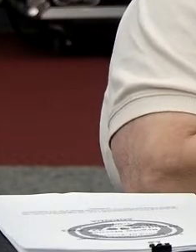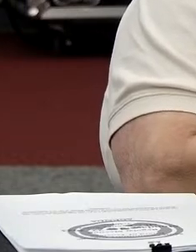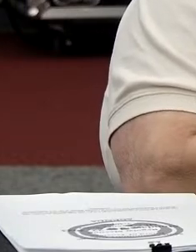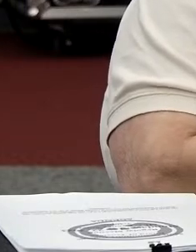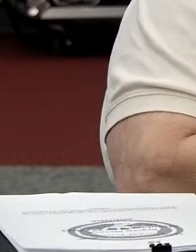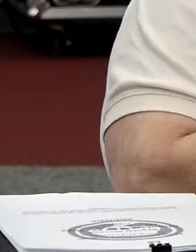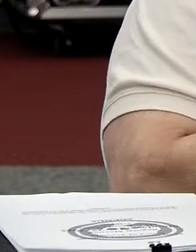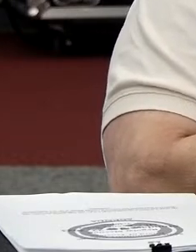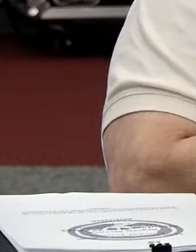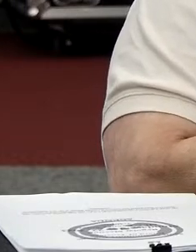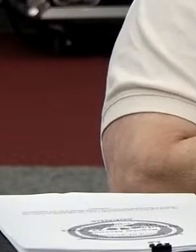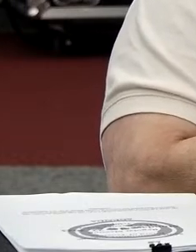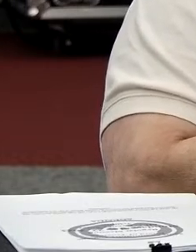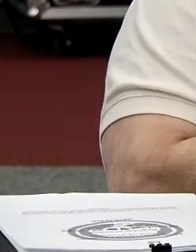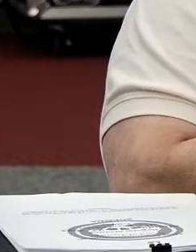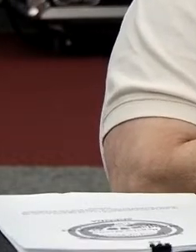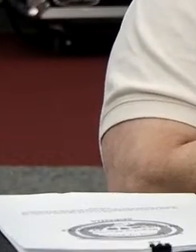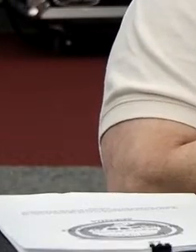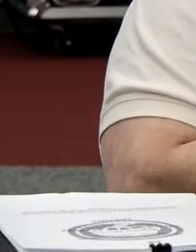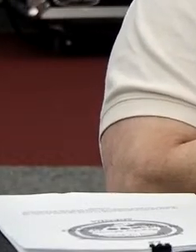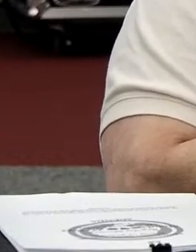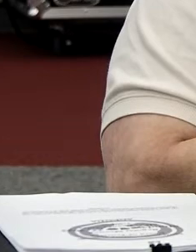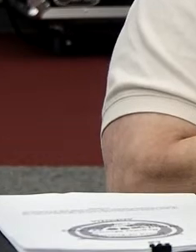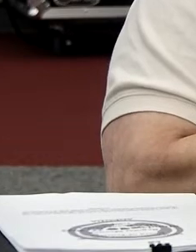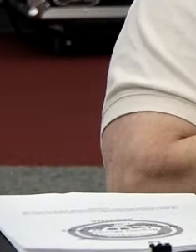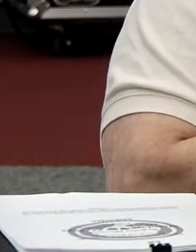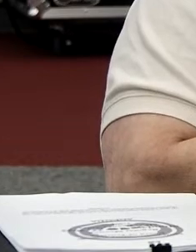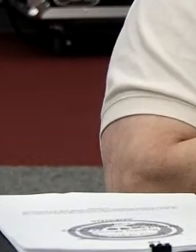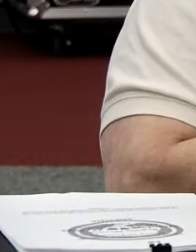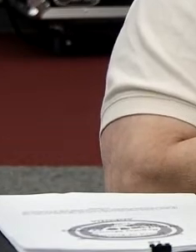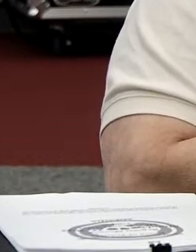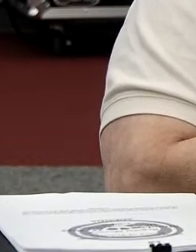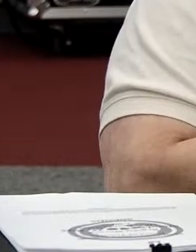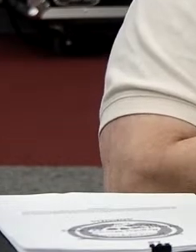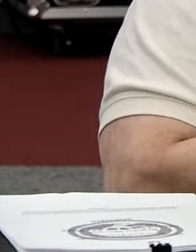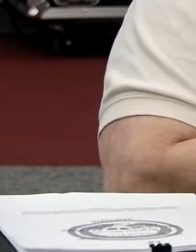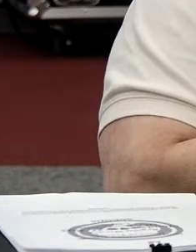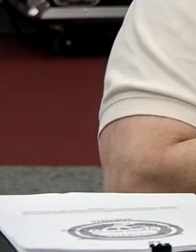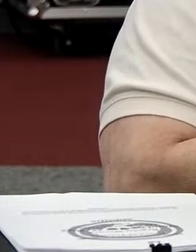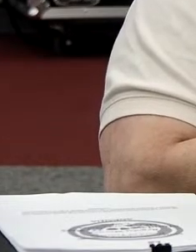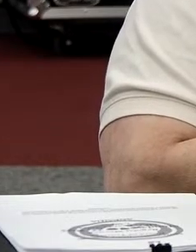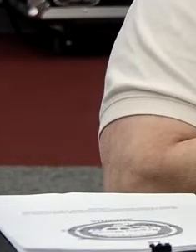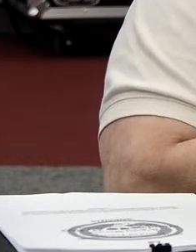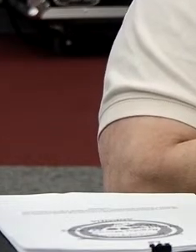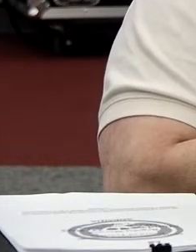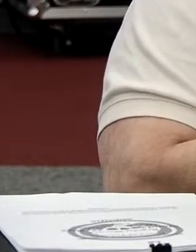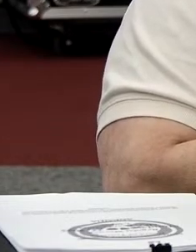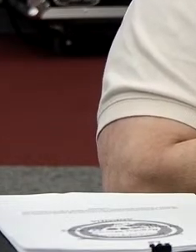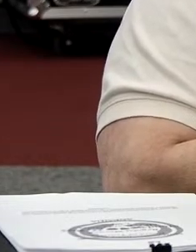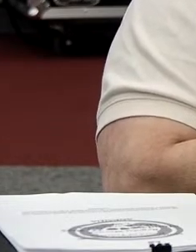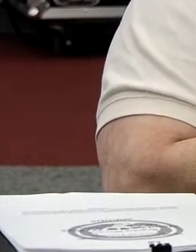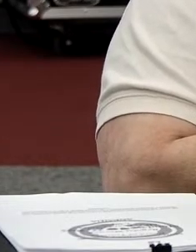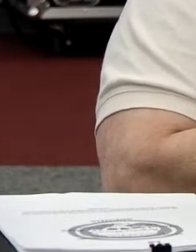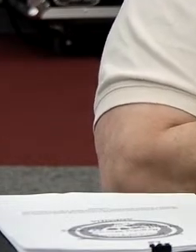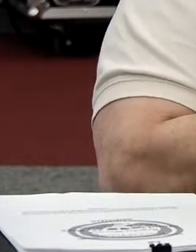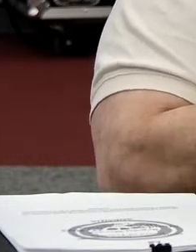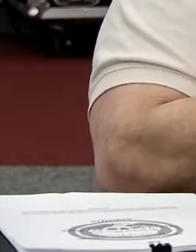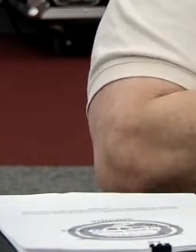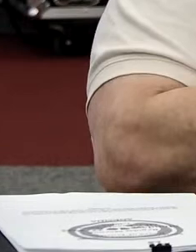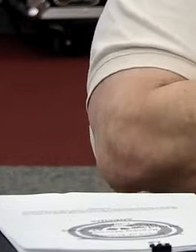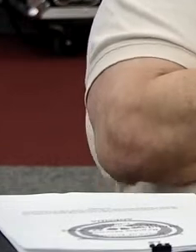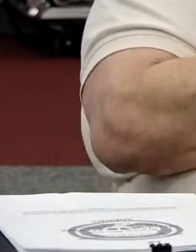assistance to individual board members, the president, or members of the staff unless specifically